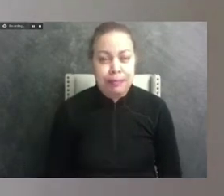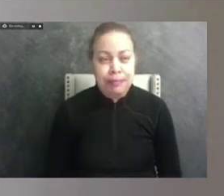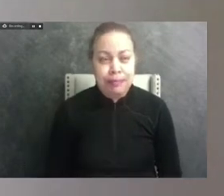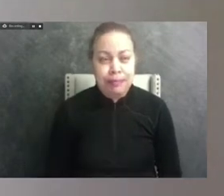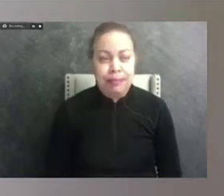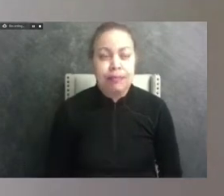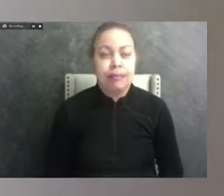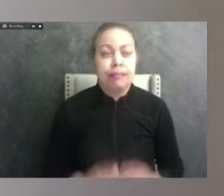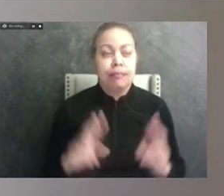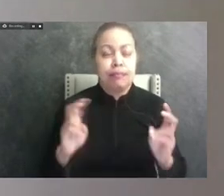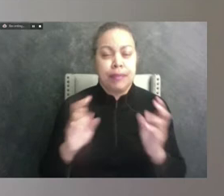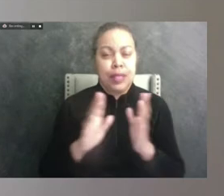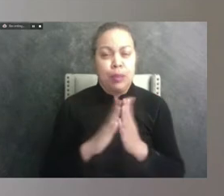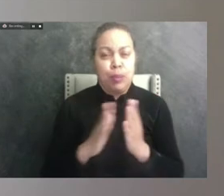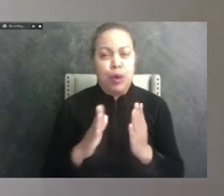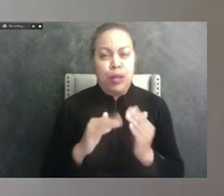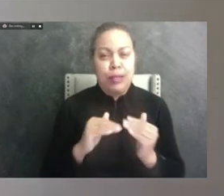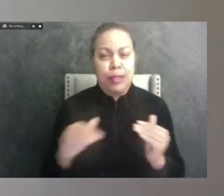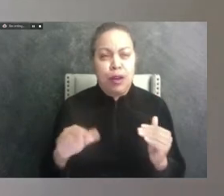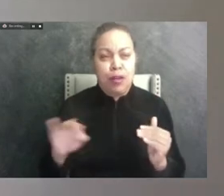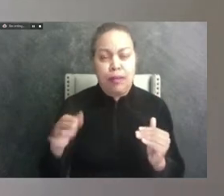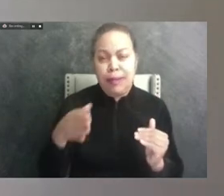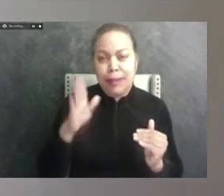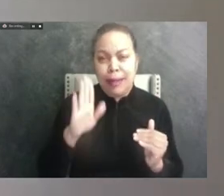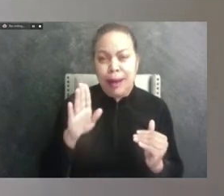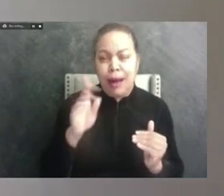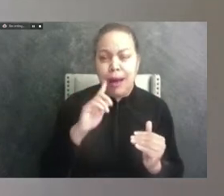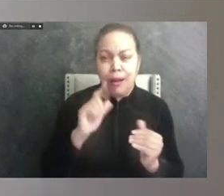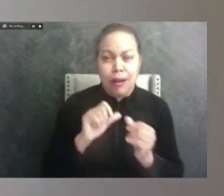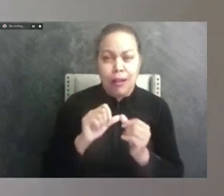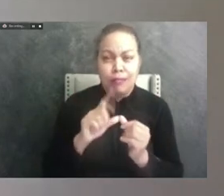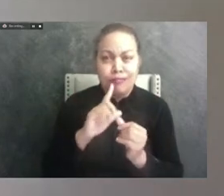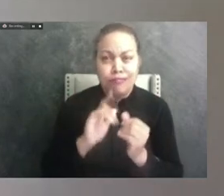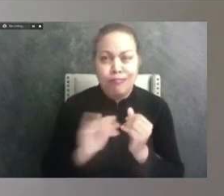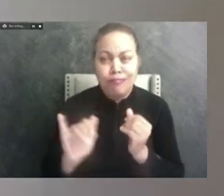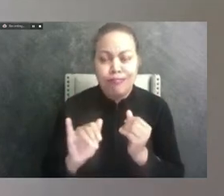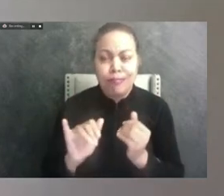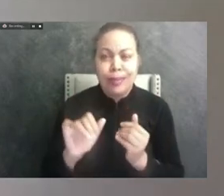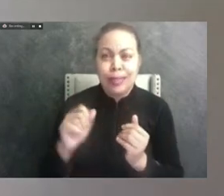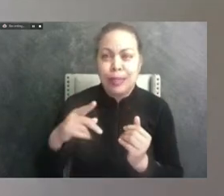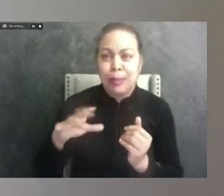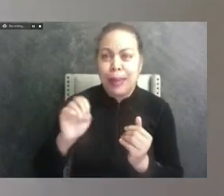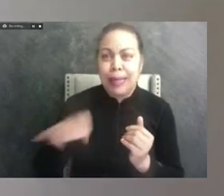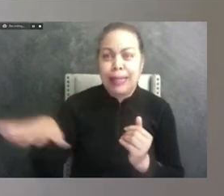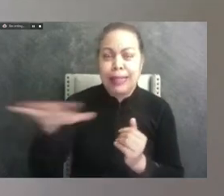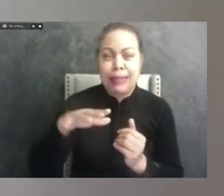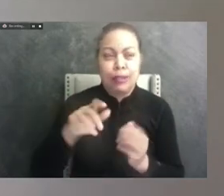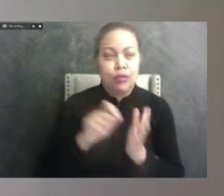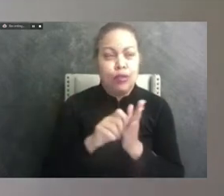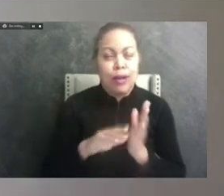The Bookshelf of the God of Infinite Space by Jeffrey Skinner.